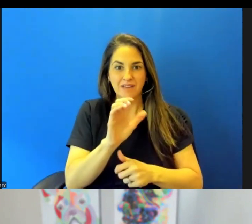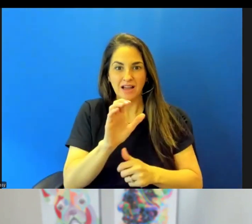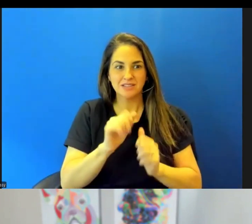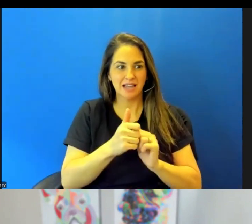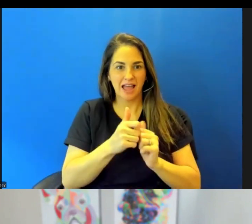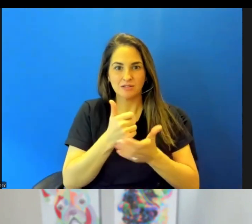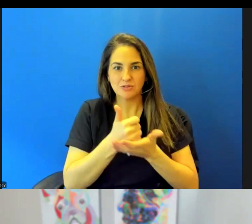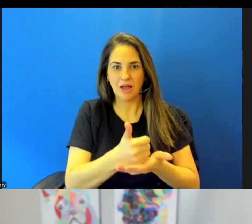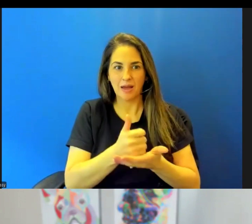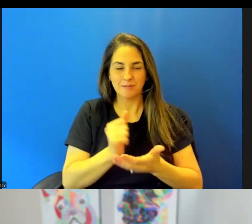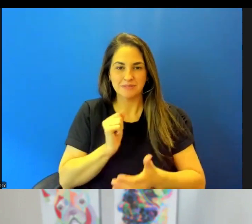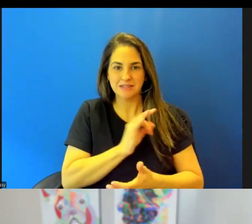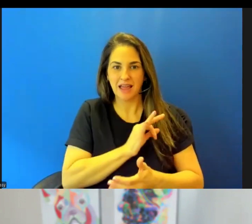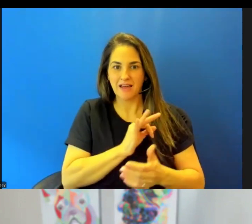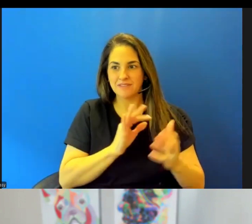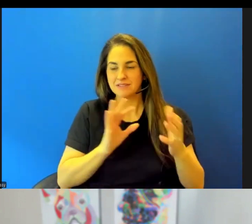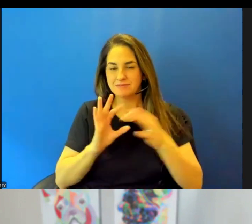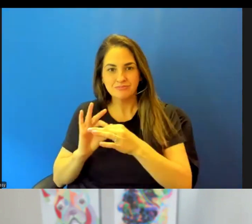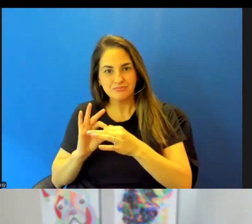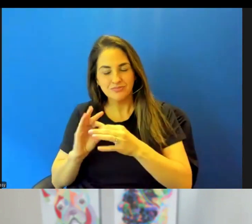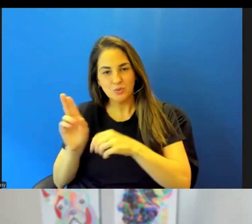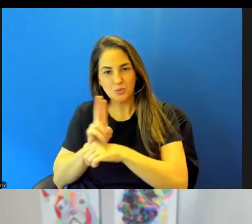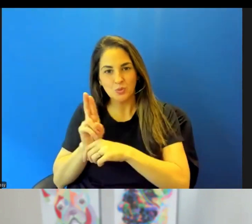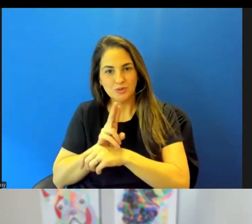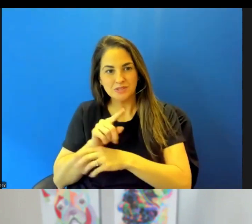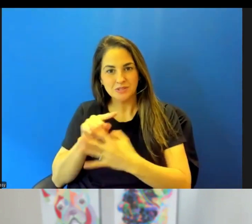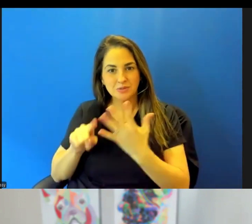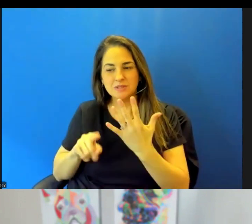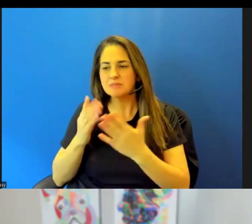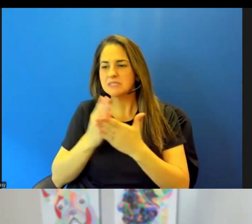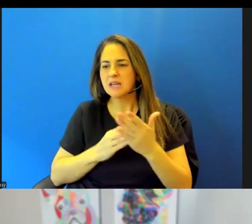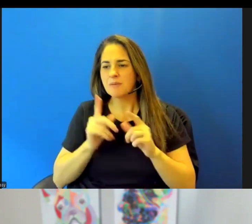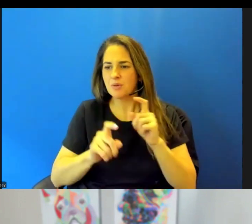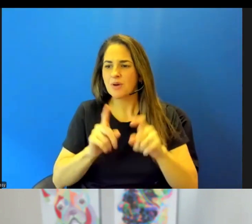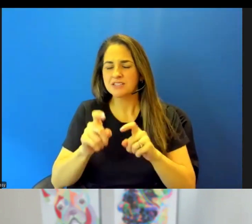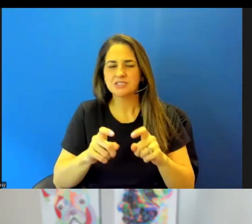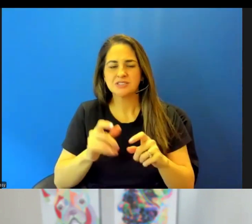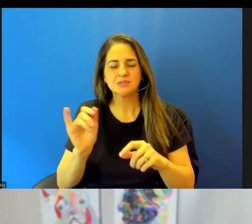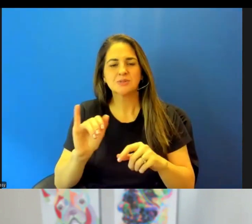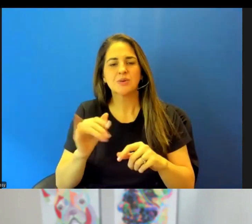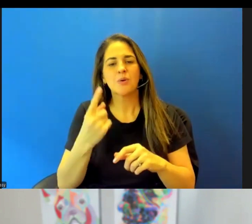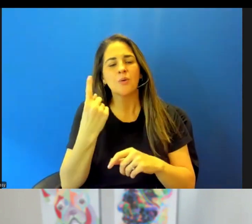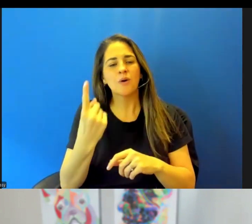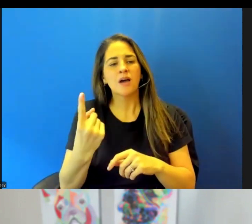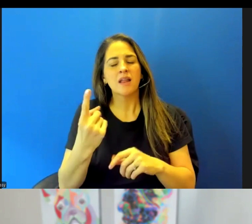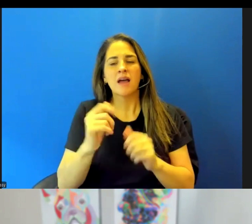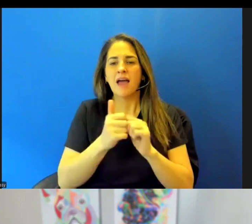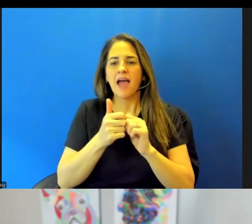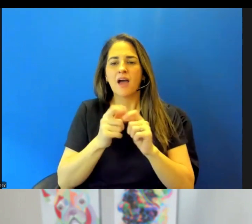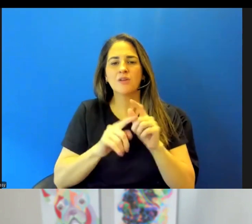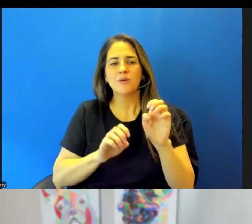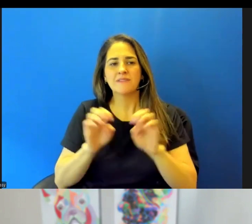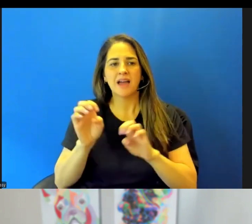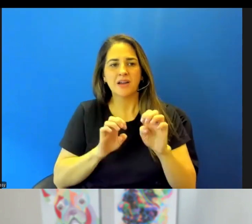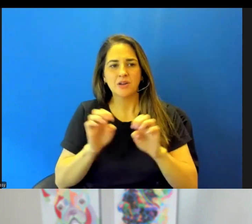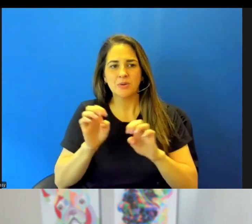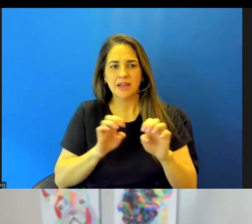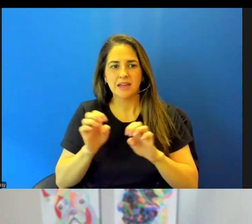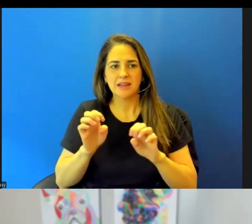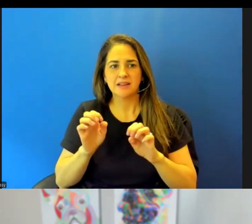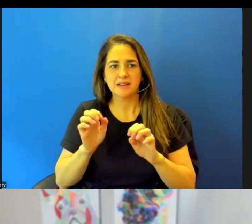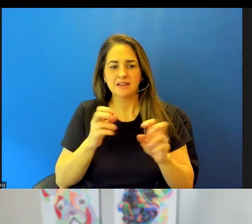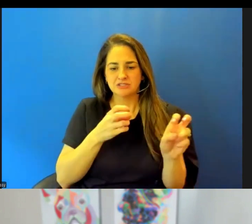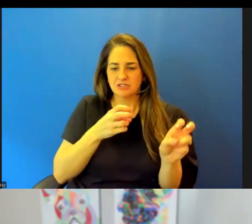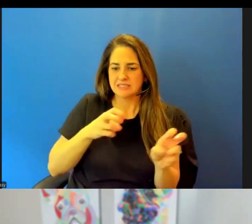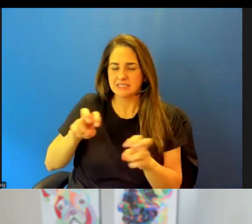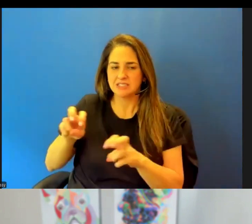them through this work. But there's a few questions here I'd like to pose. One in particular was, how do you evaluate then, this transitioned us a